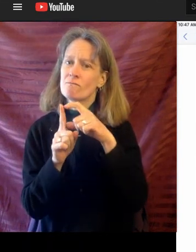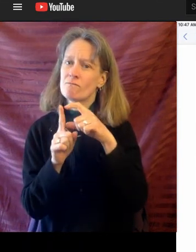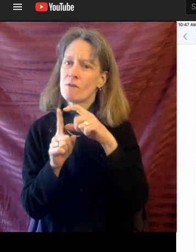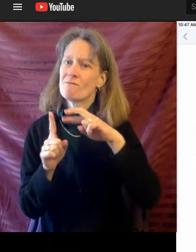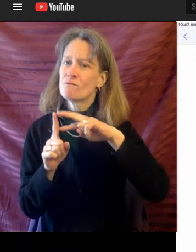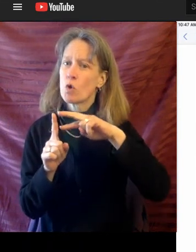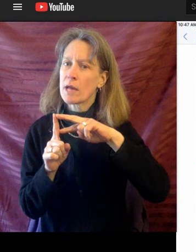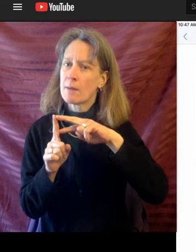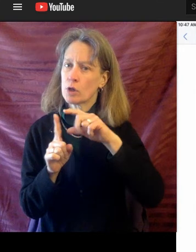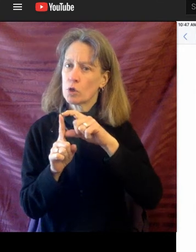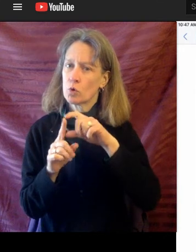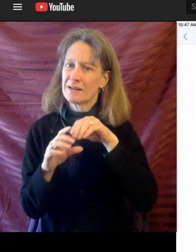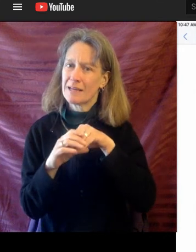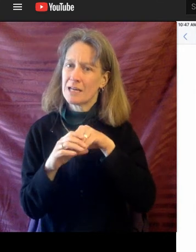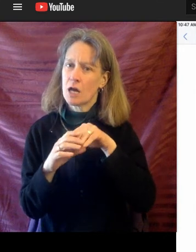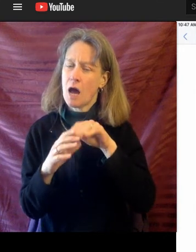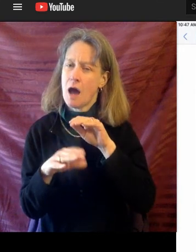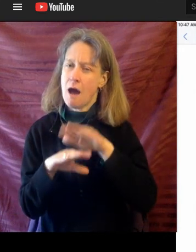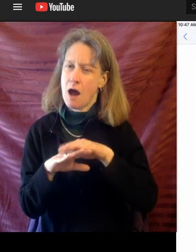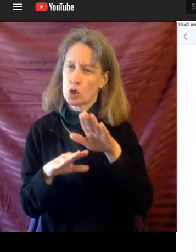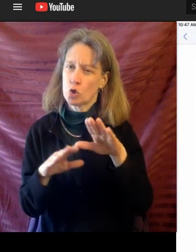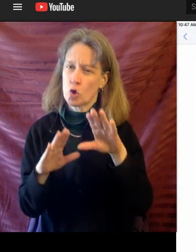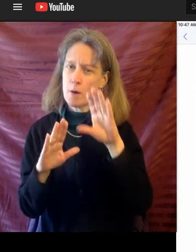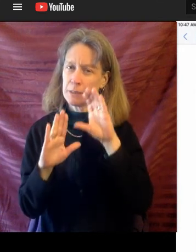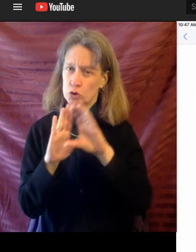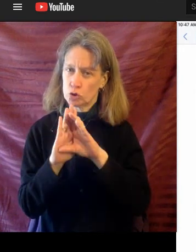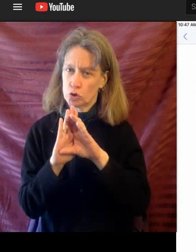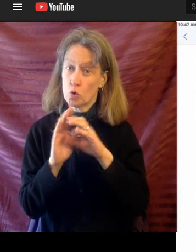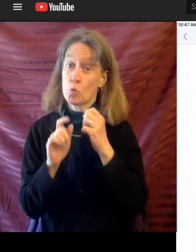parabola picture with the correct label and color.